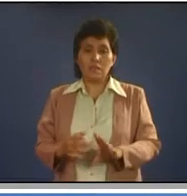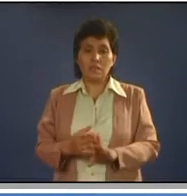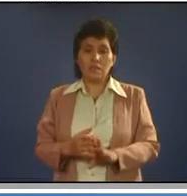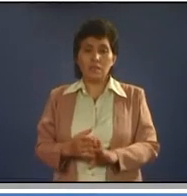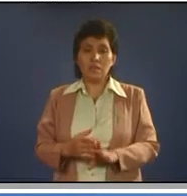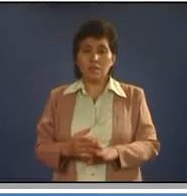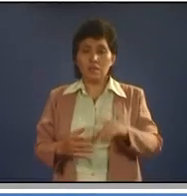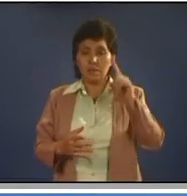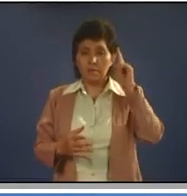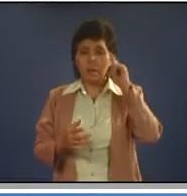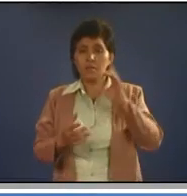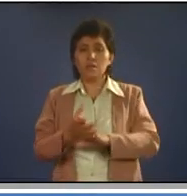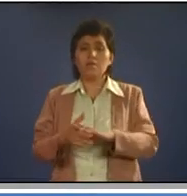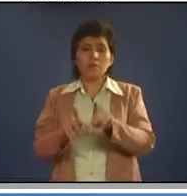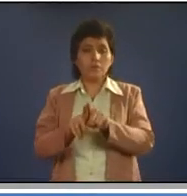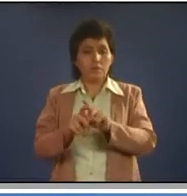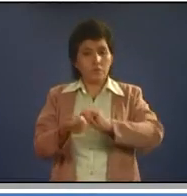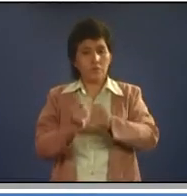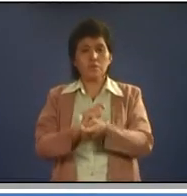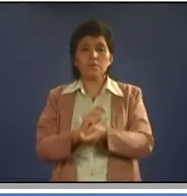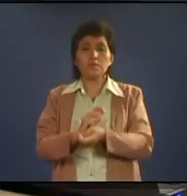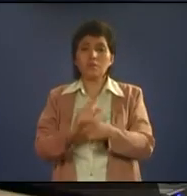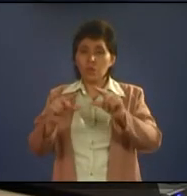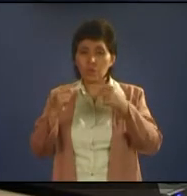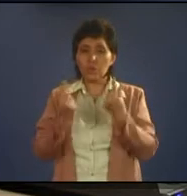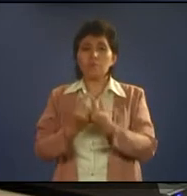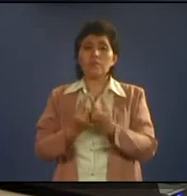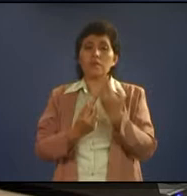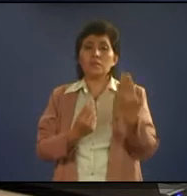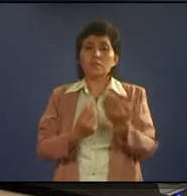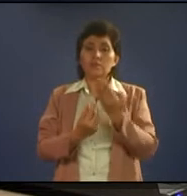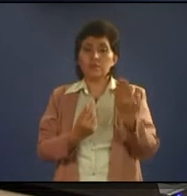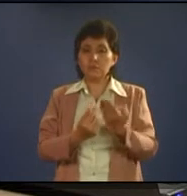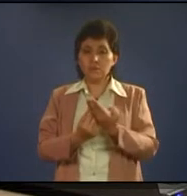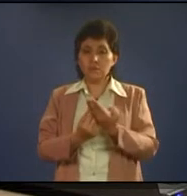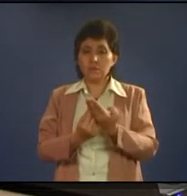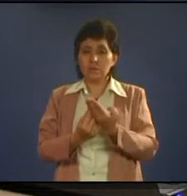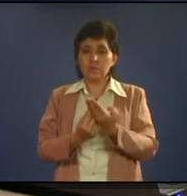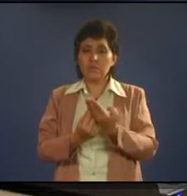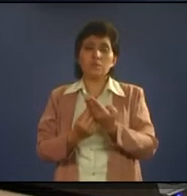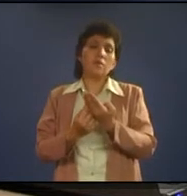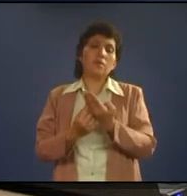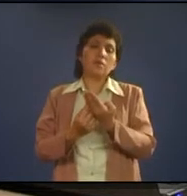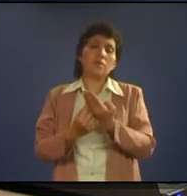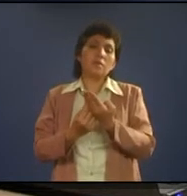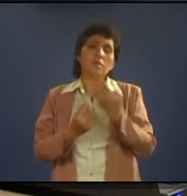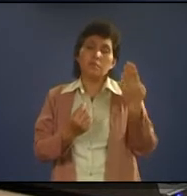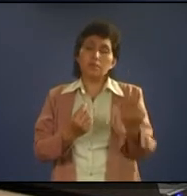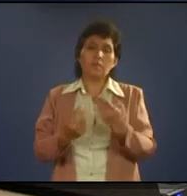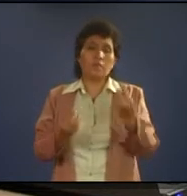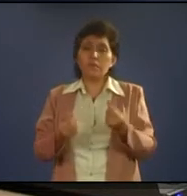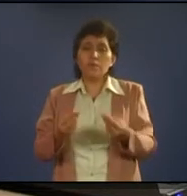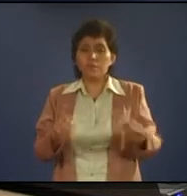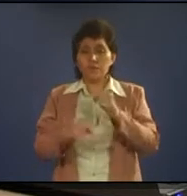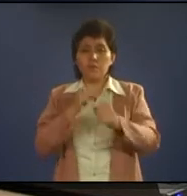Now, along the way, groups usually exist for a very long time, for quite a long time, for a few years, I would say. Now, along